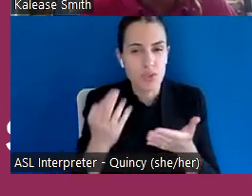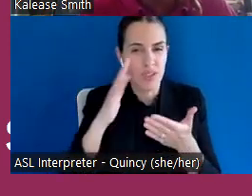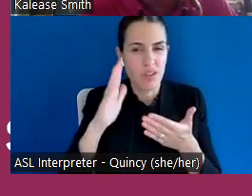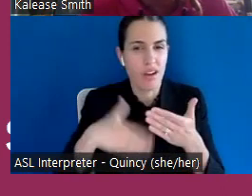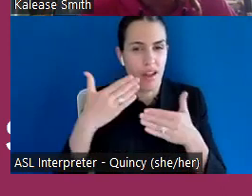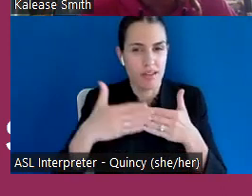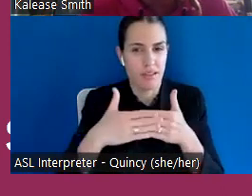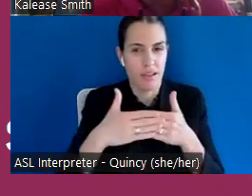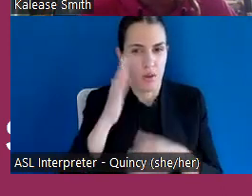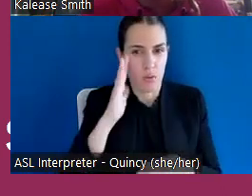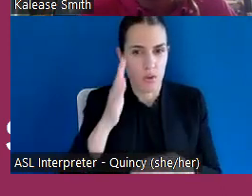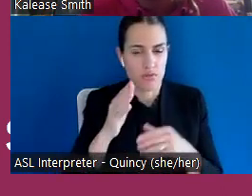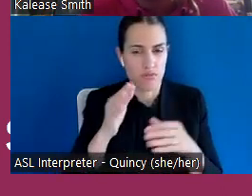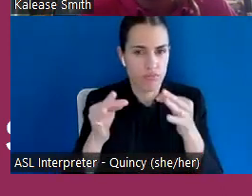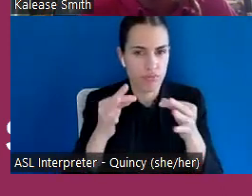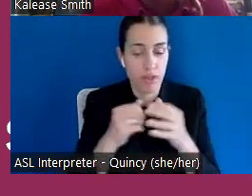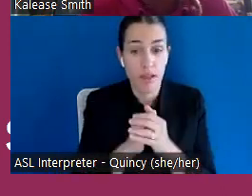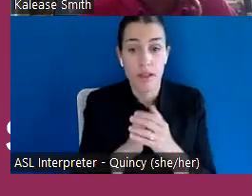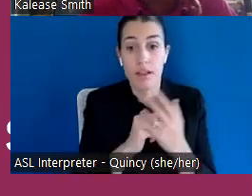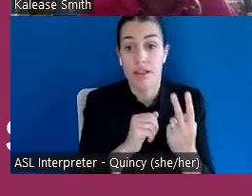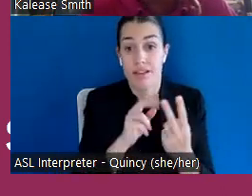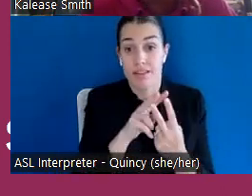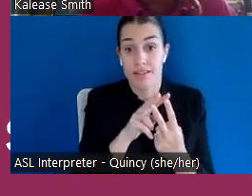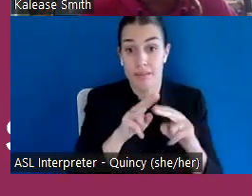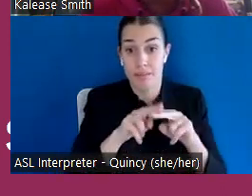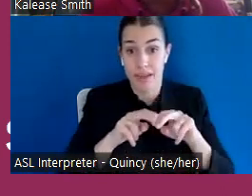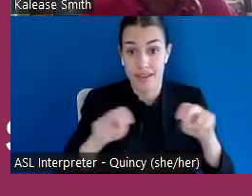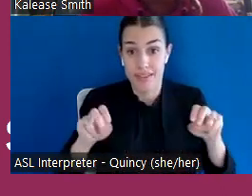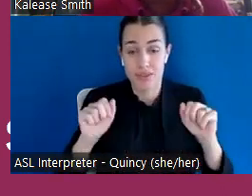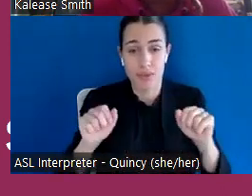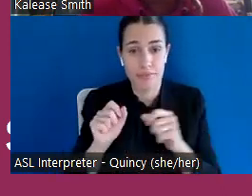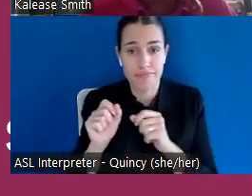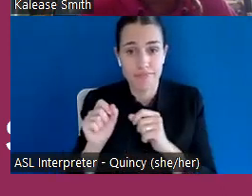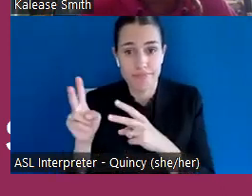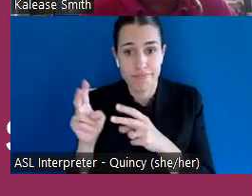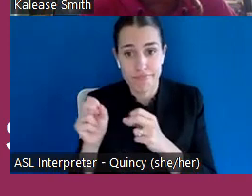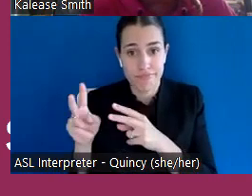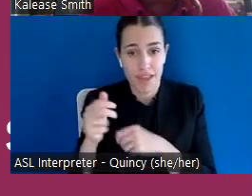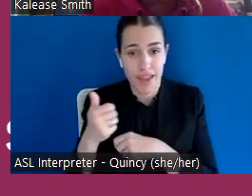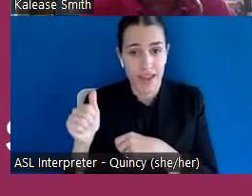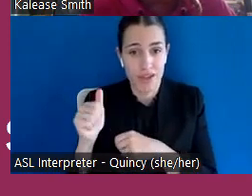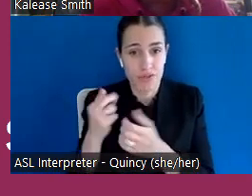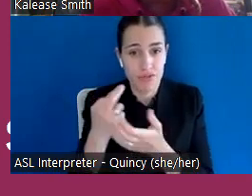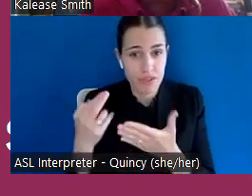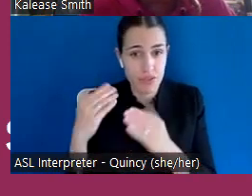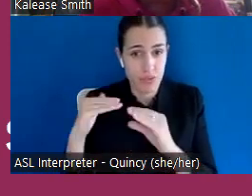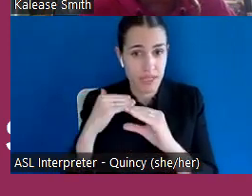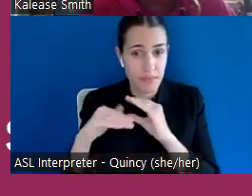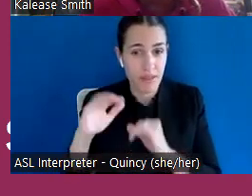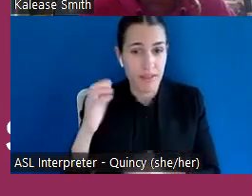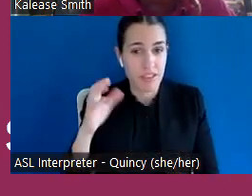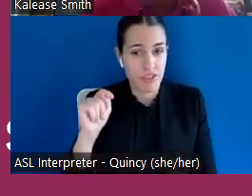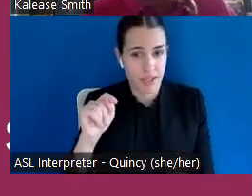well. And Khalees and Hunter, feel free to drop any resources or your email in the chat as